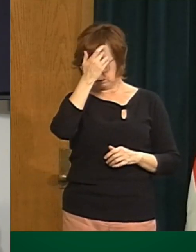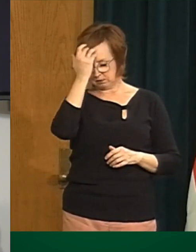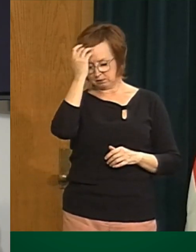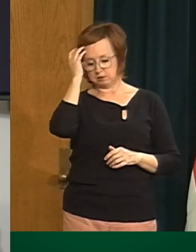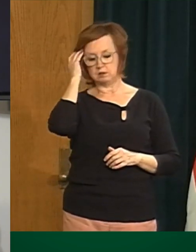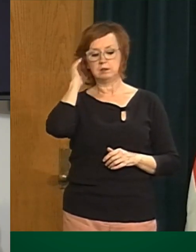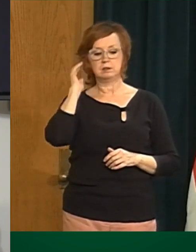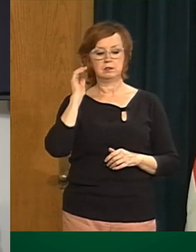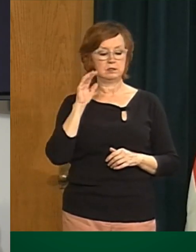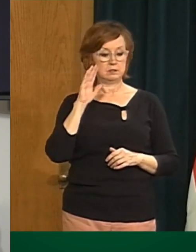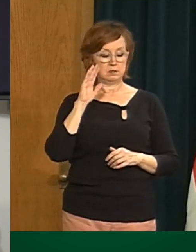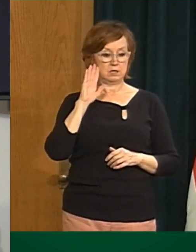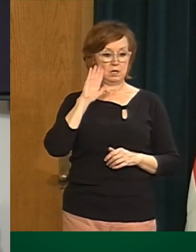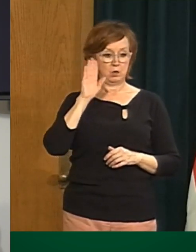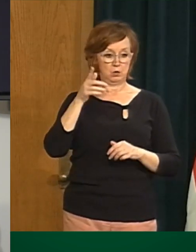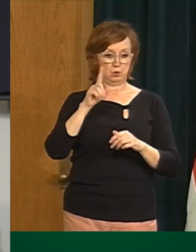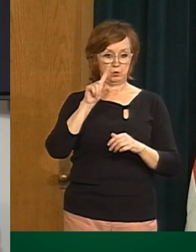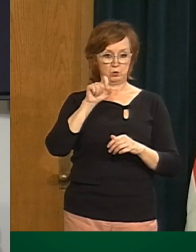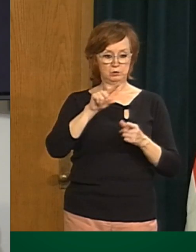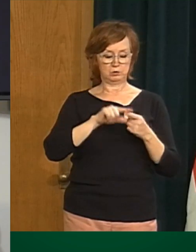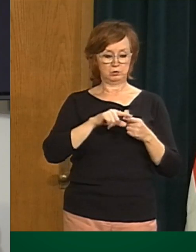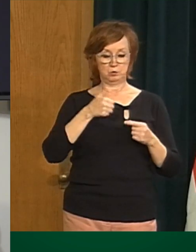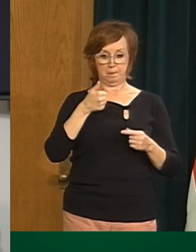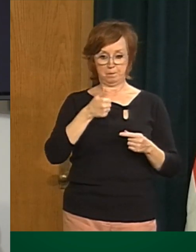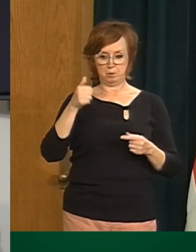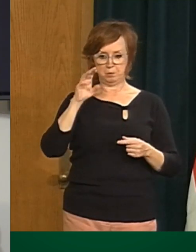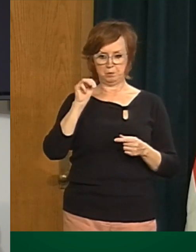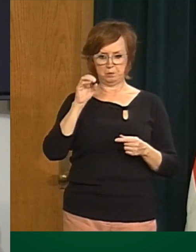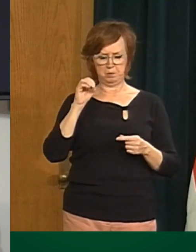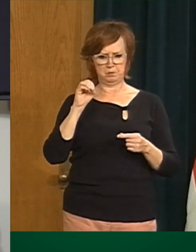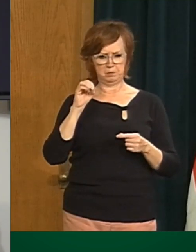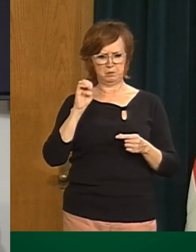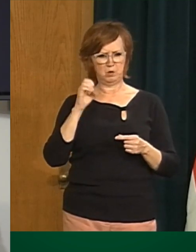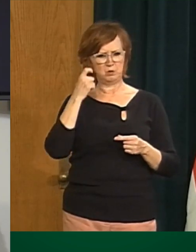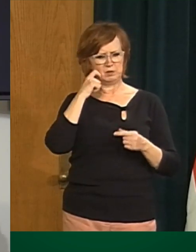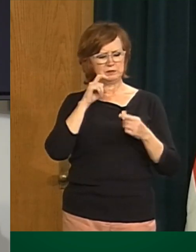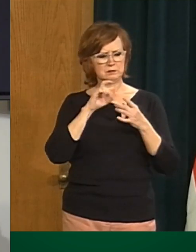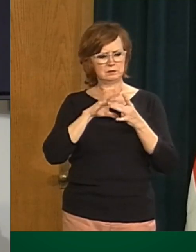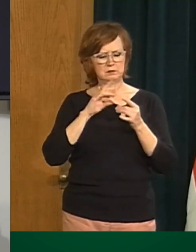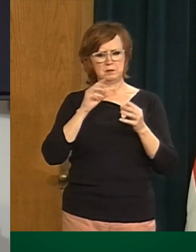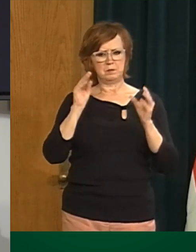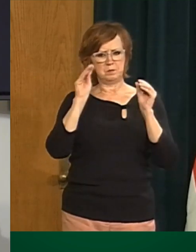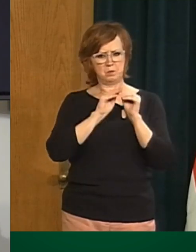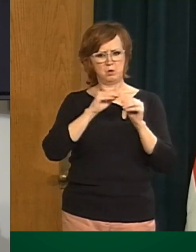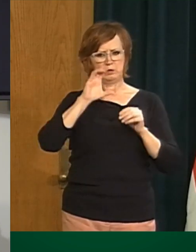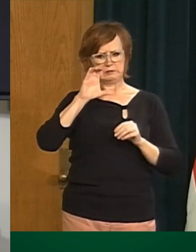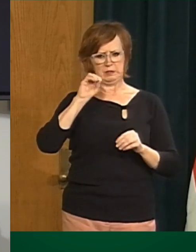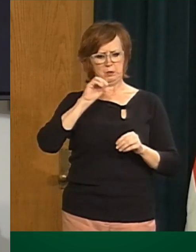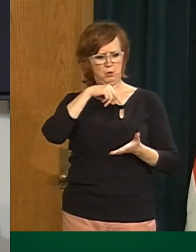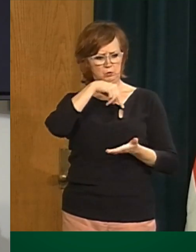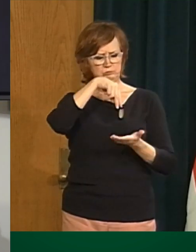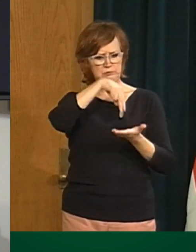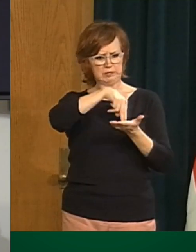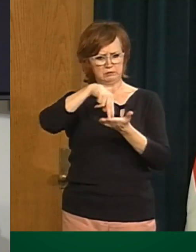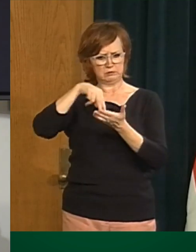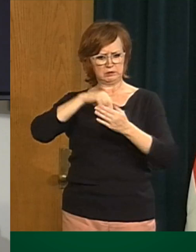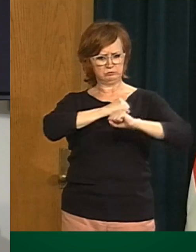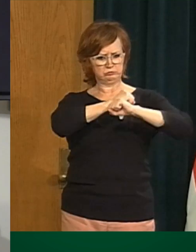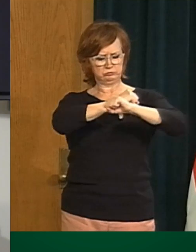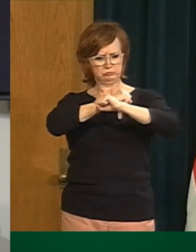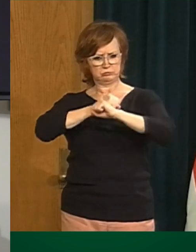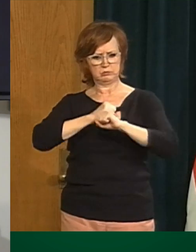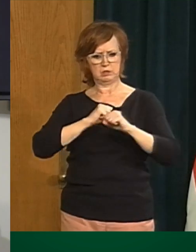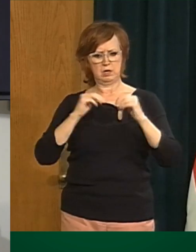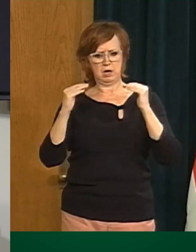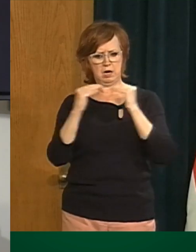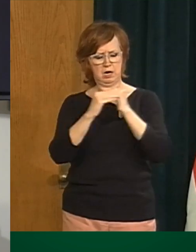about having more conservation officers up north to sort of limit travel between different communities. Can you